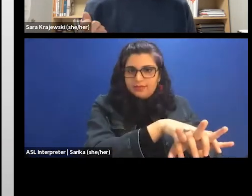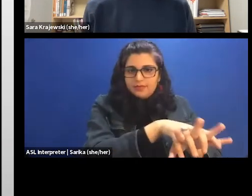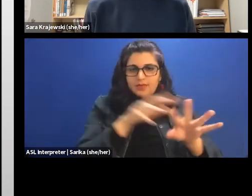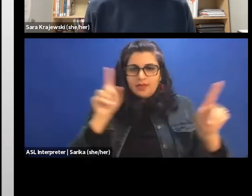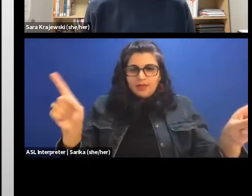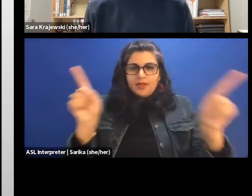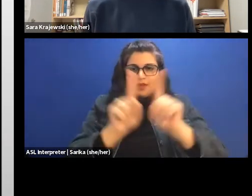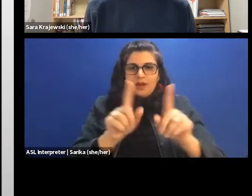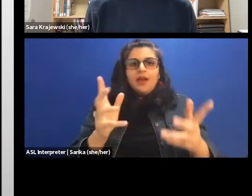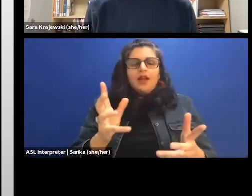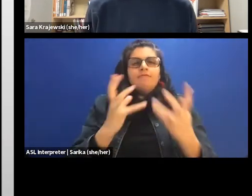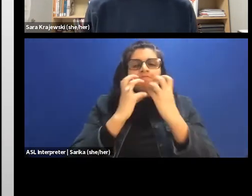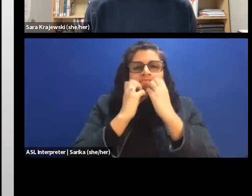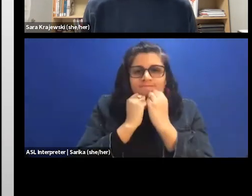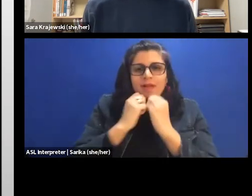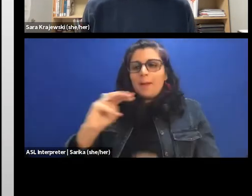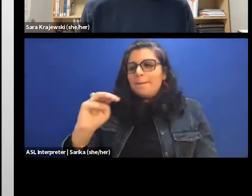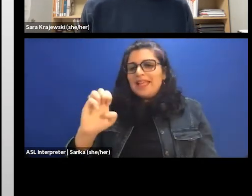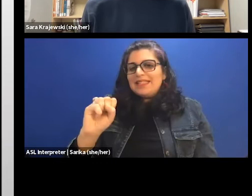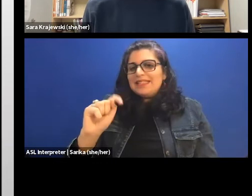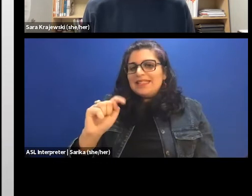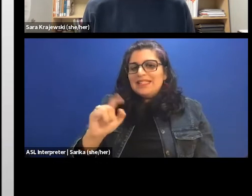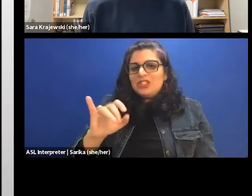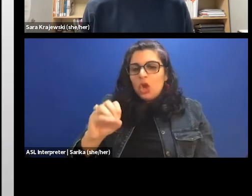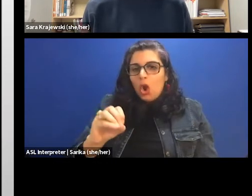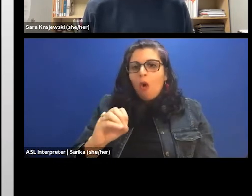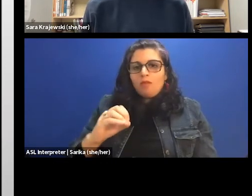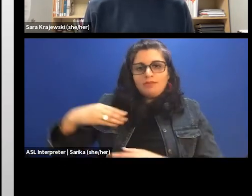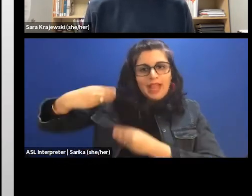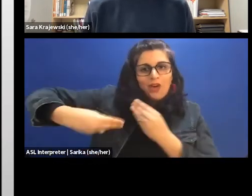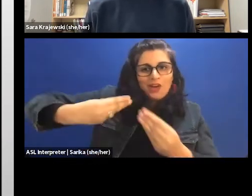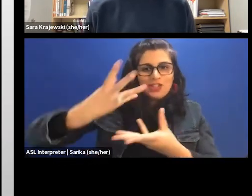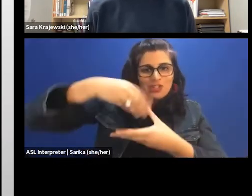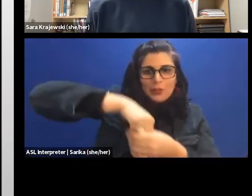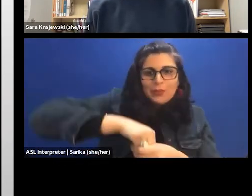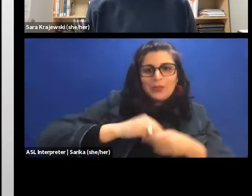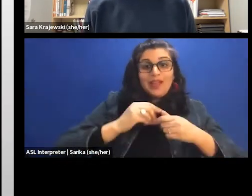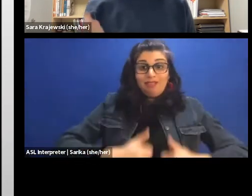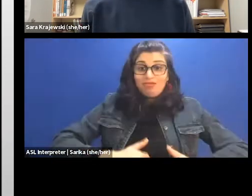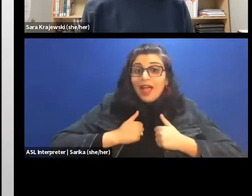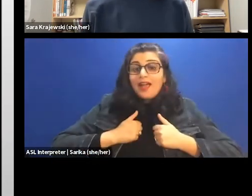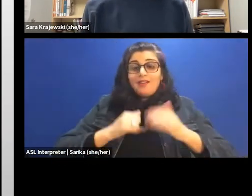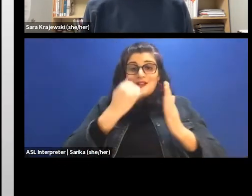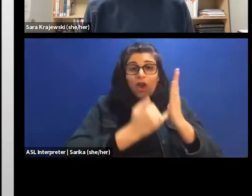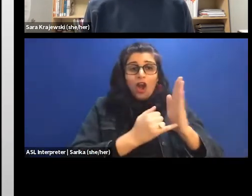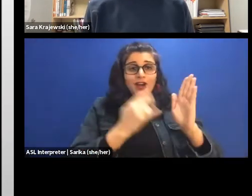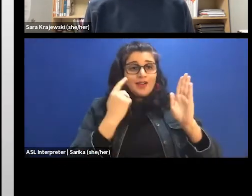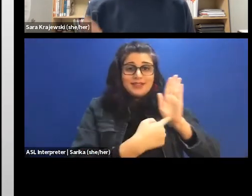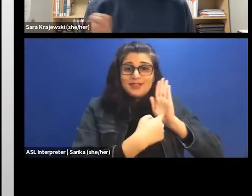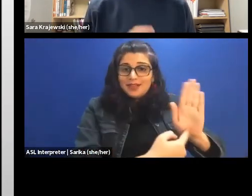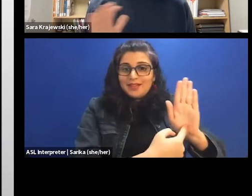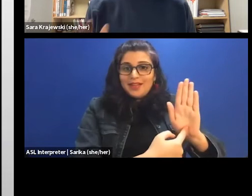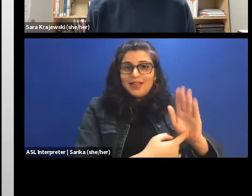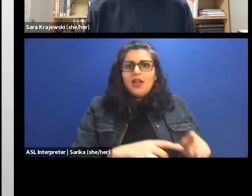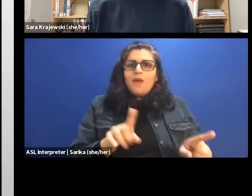embraced this mestizo heritage in her life and in her art, as we are seeing. But it's also important, I think,